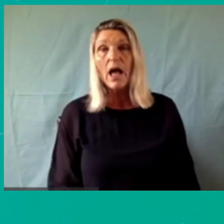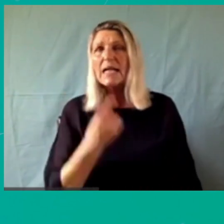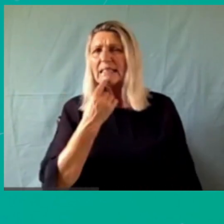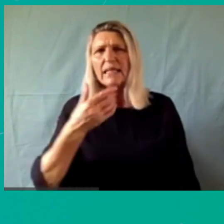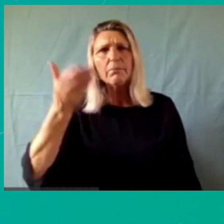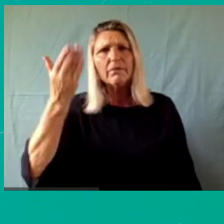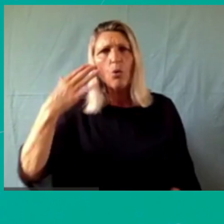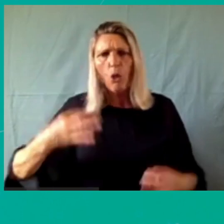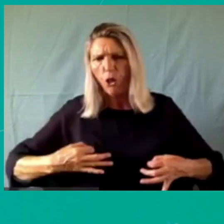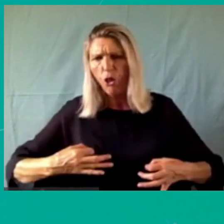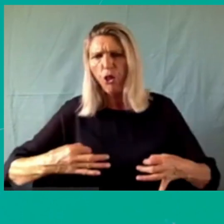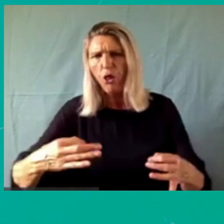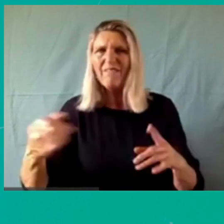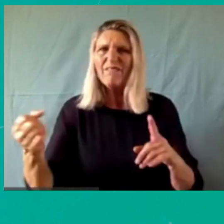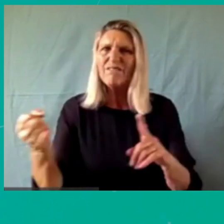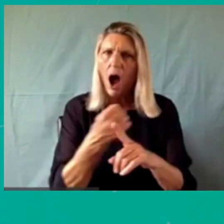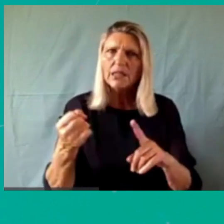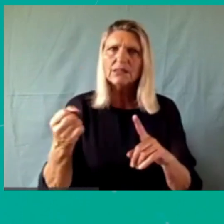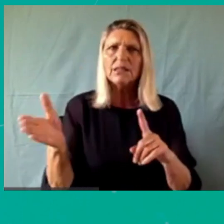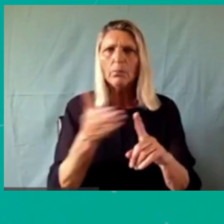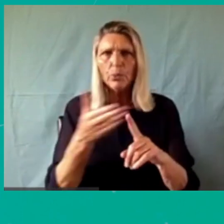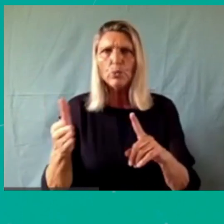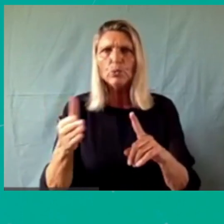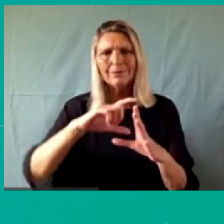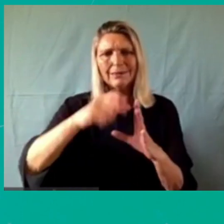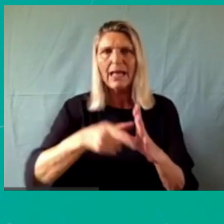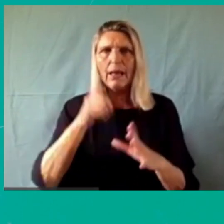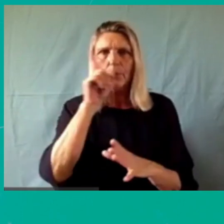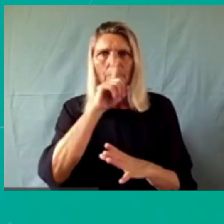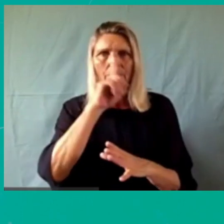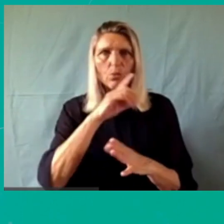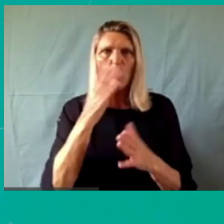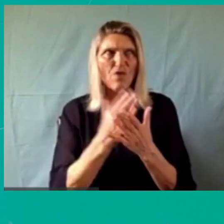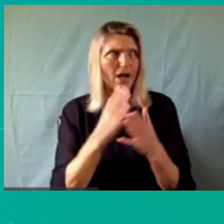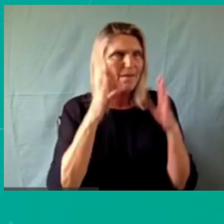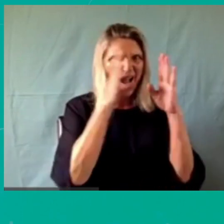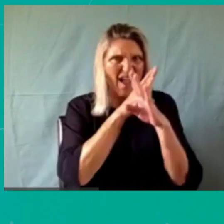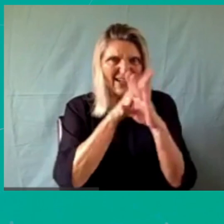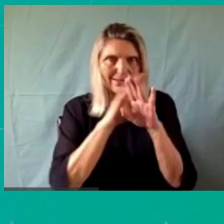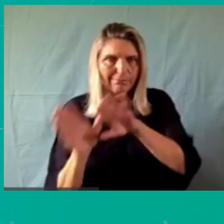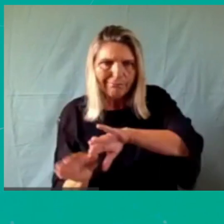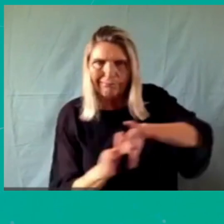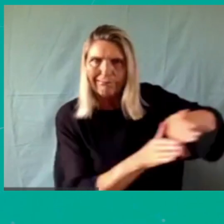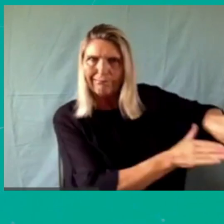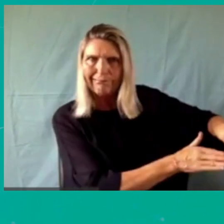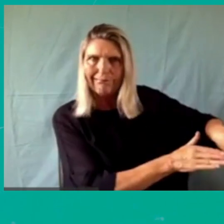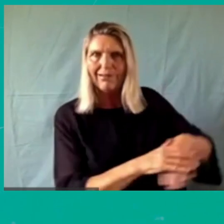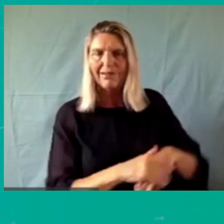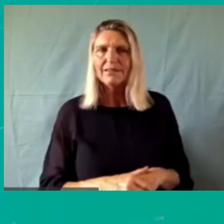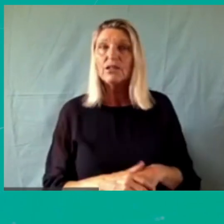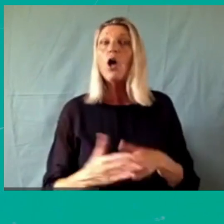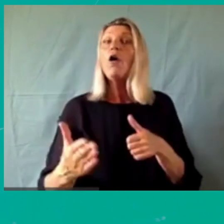issues around violence and abuse against disabled people have been, you know, really hiding in plain sight. So I think the first step